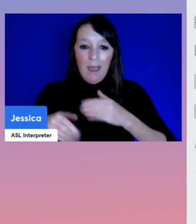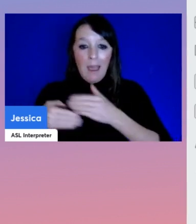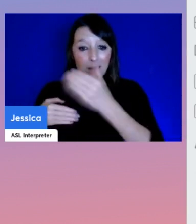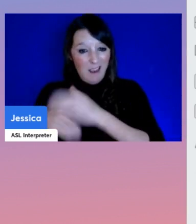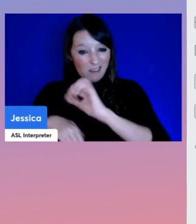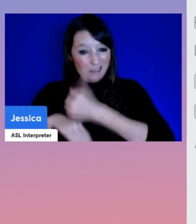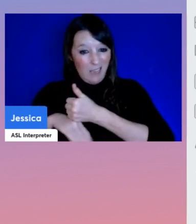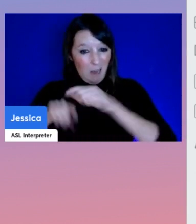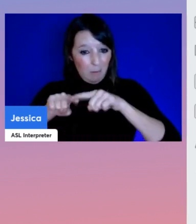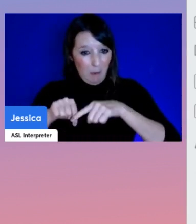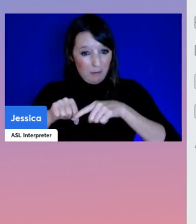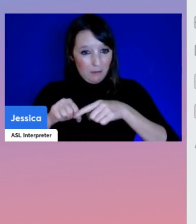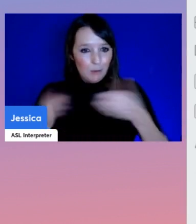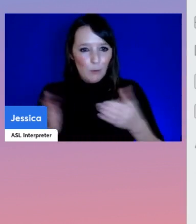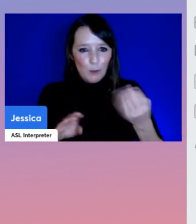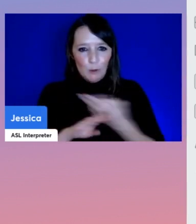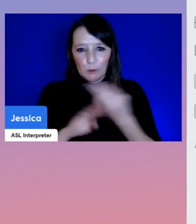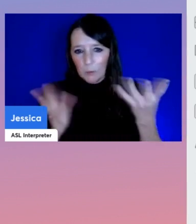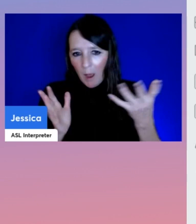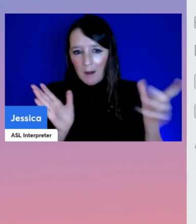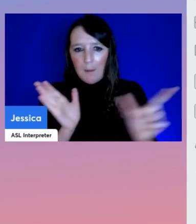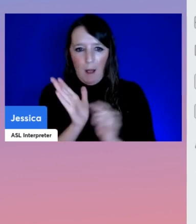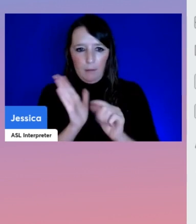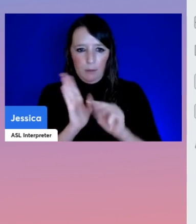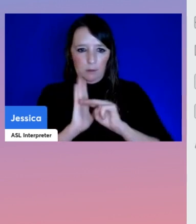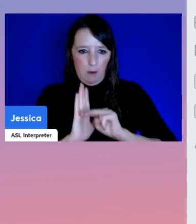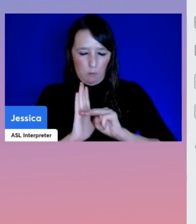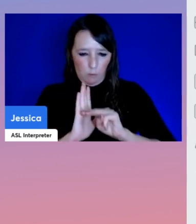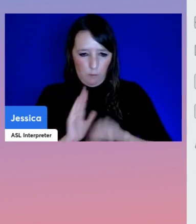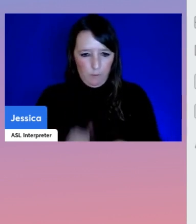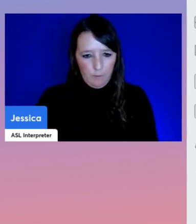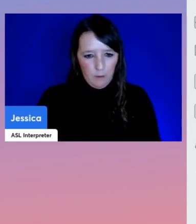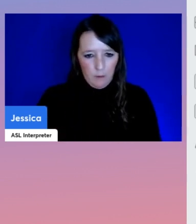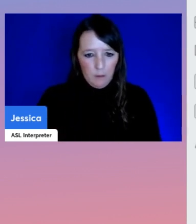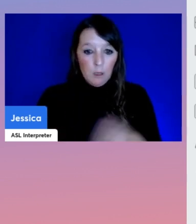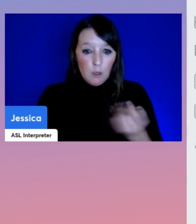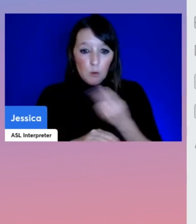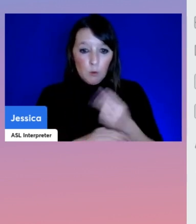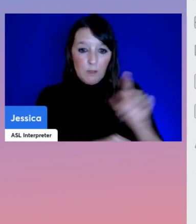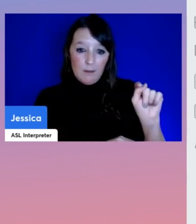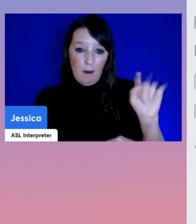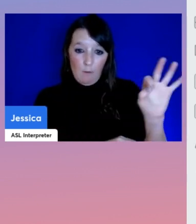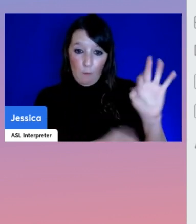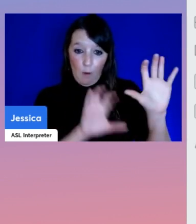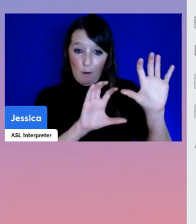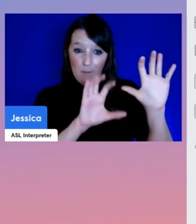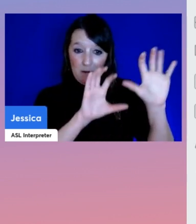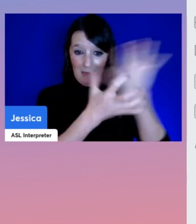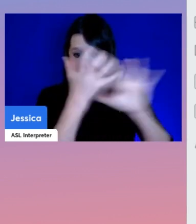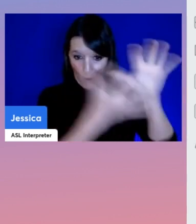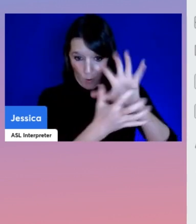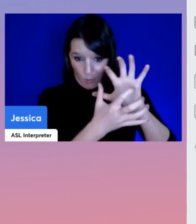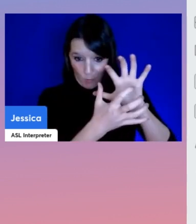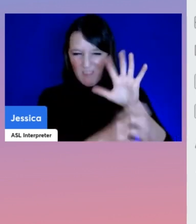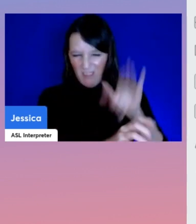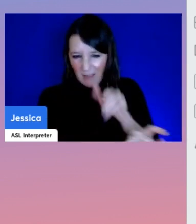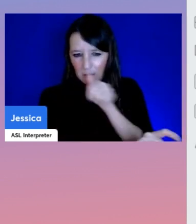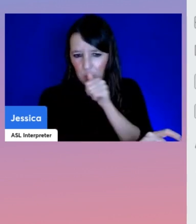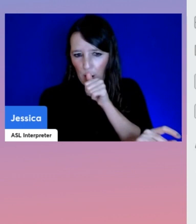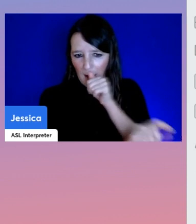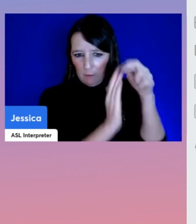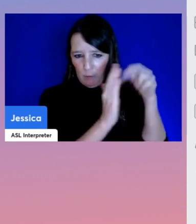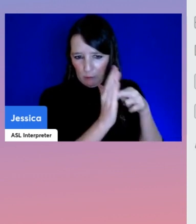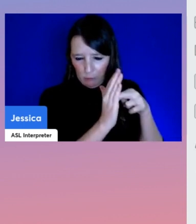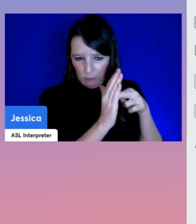my published module. So I'm referencing the module in Terraform Cloud, my private registry. I'm providing the required